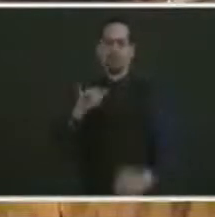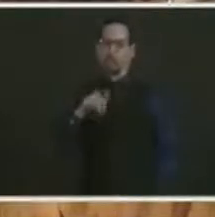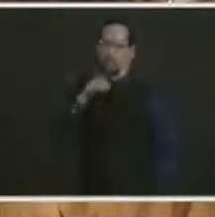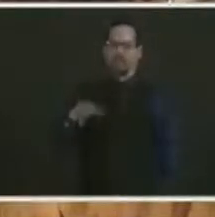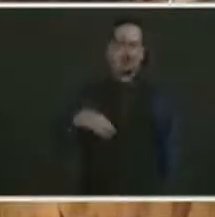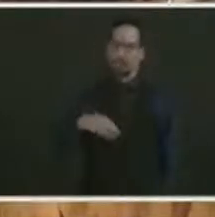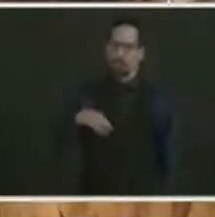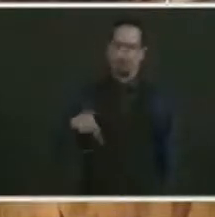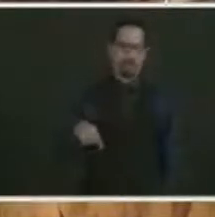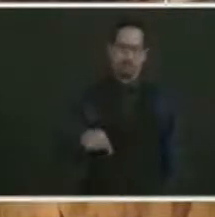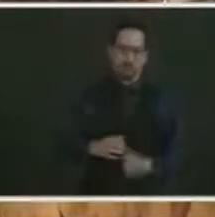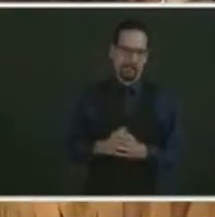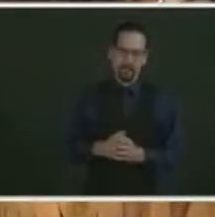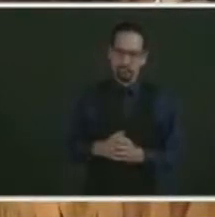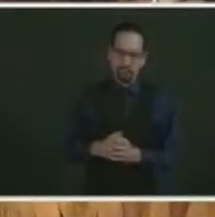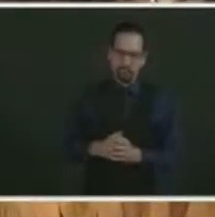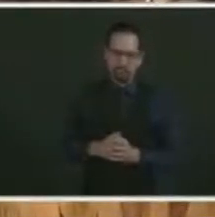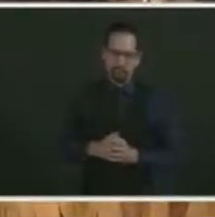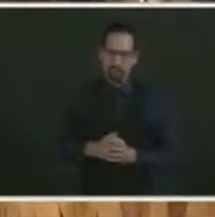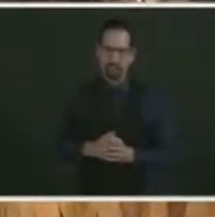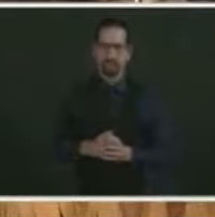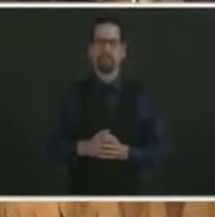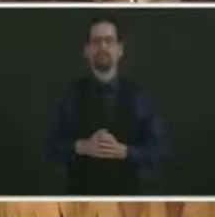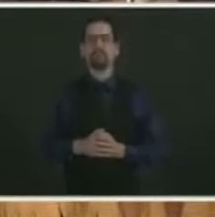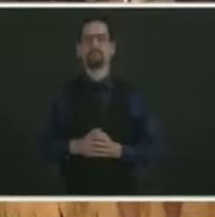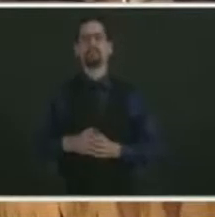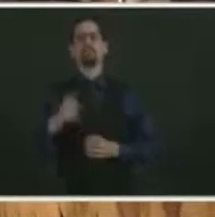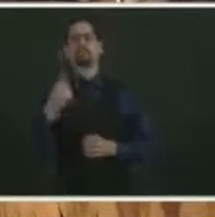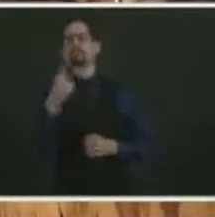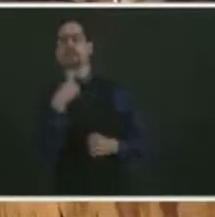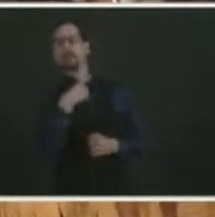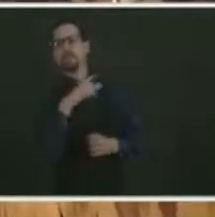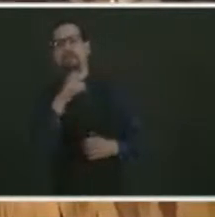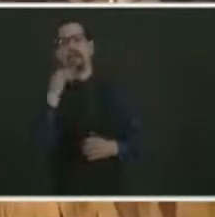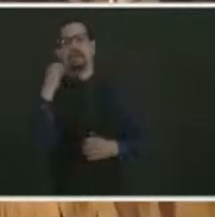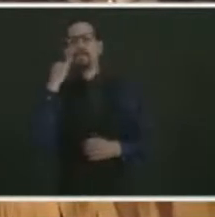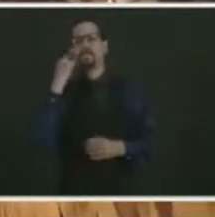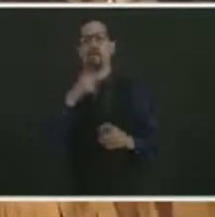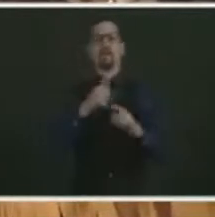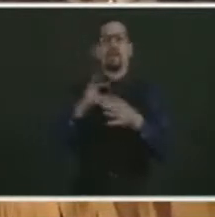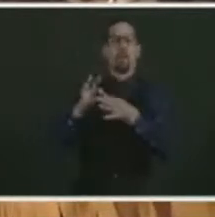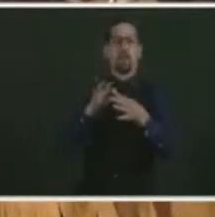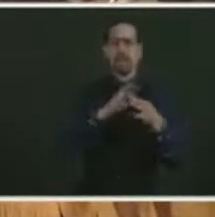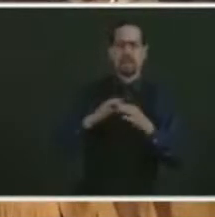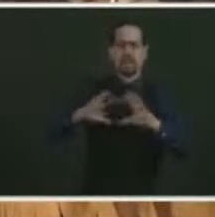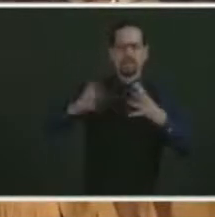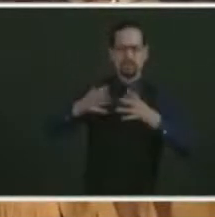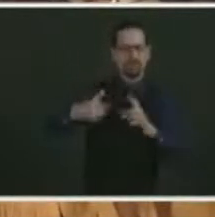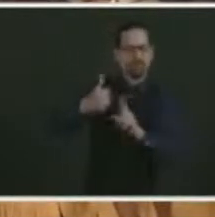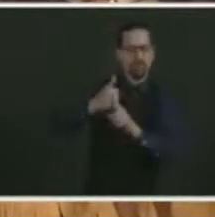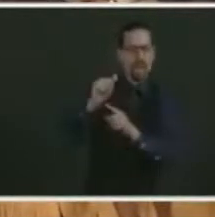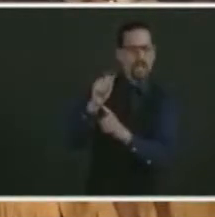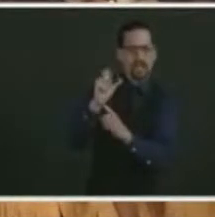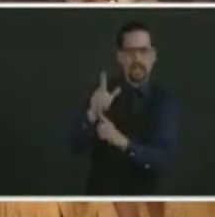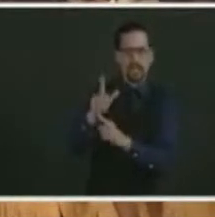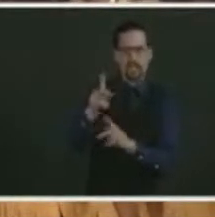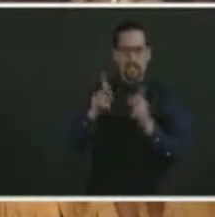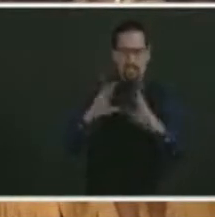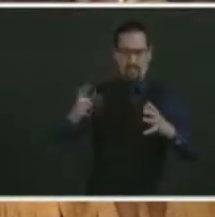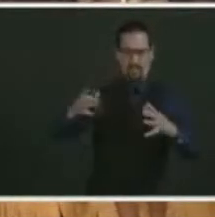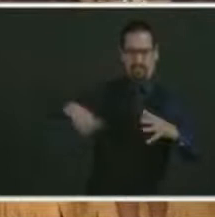these are coordinated attacks, should the people charged be treated as part of like a criminal